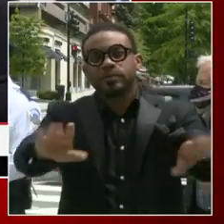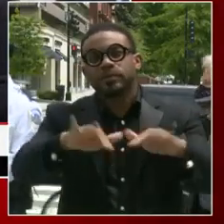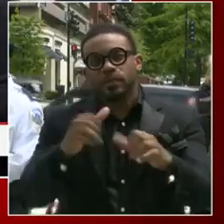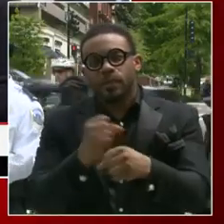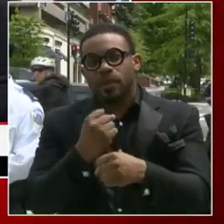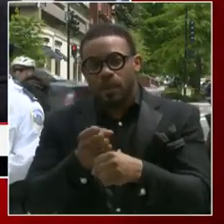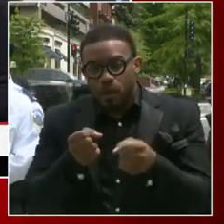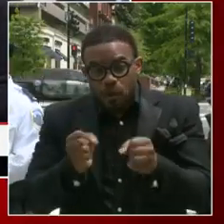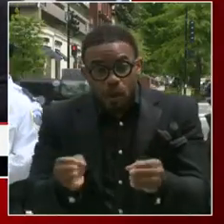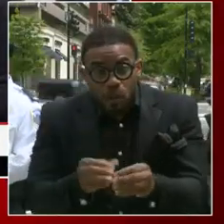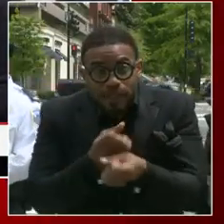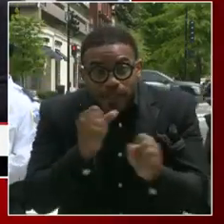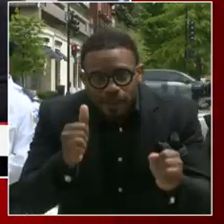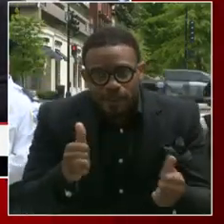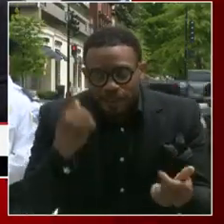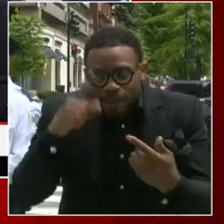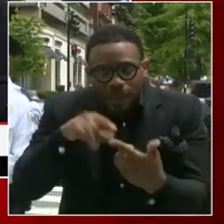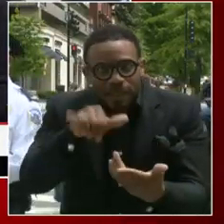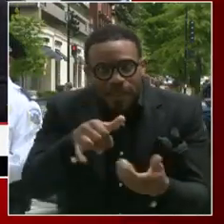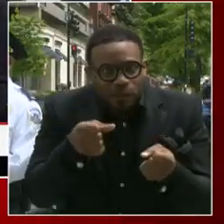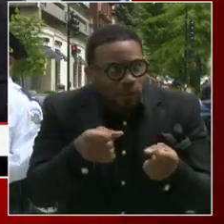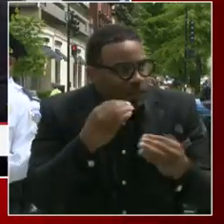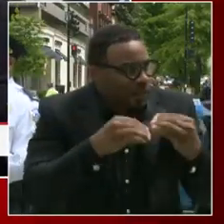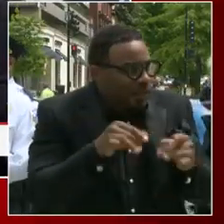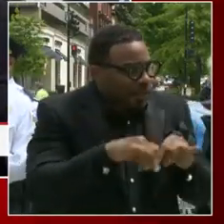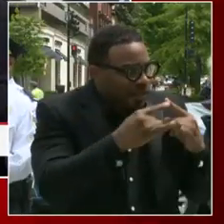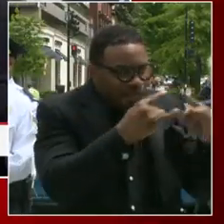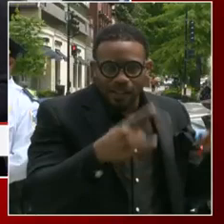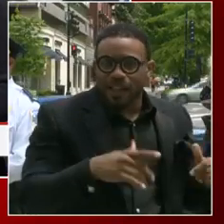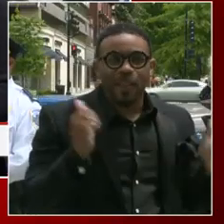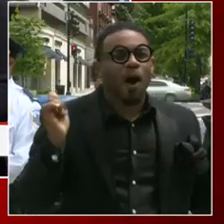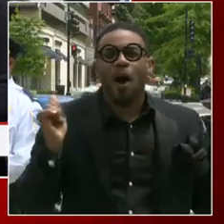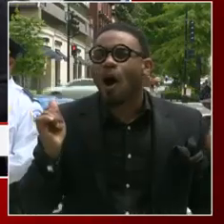to make streets safer. They're all